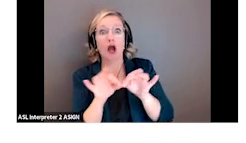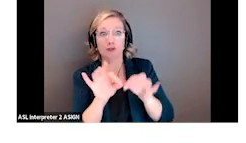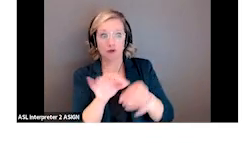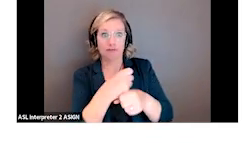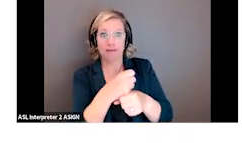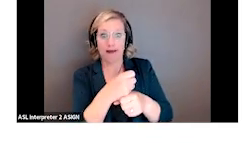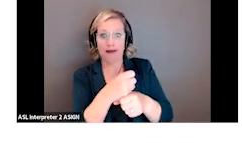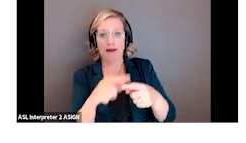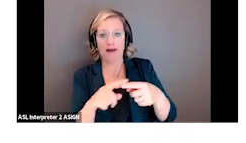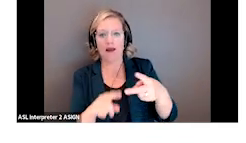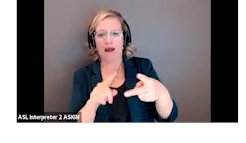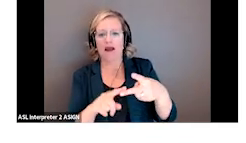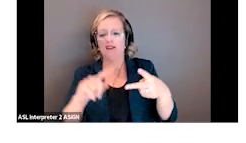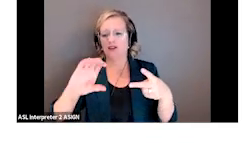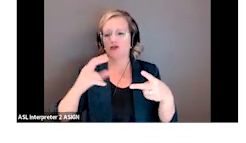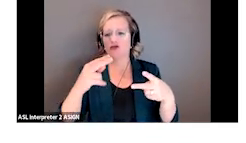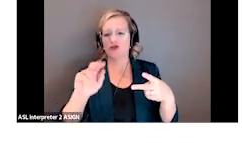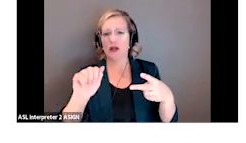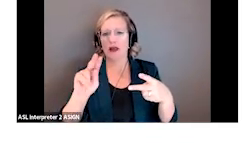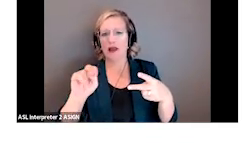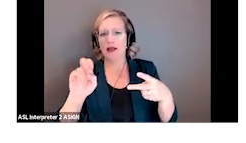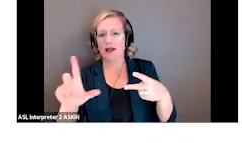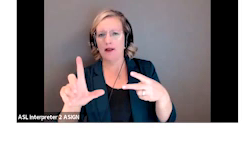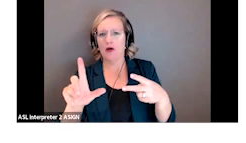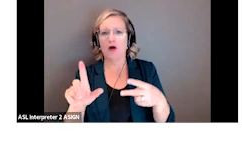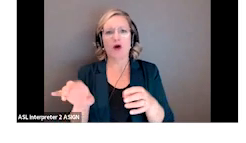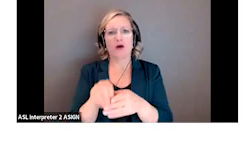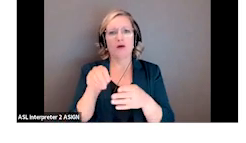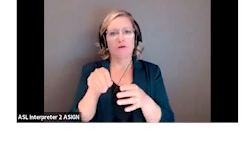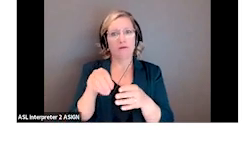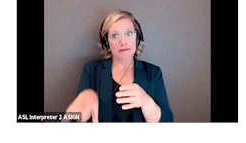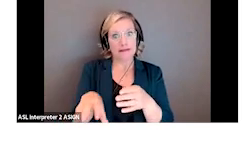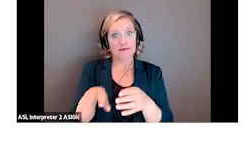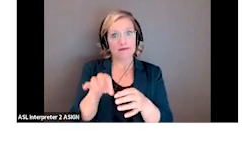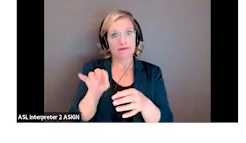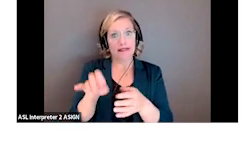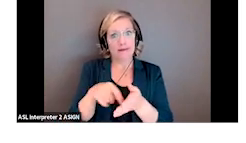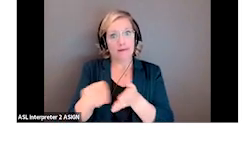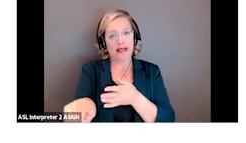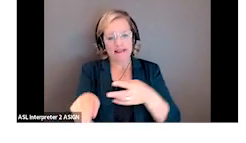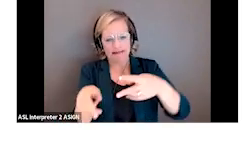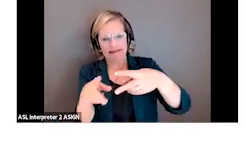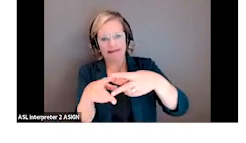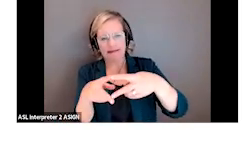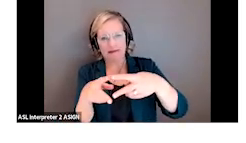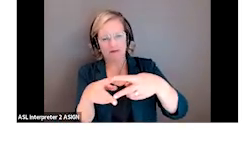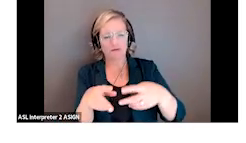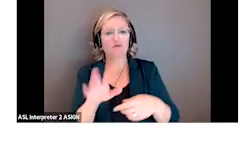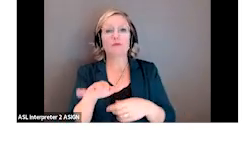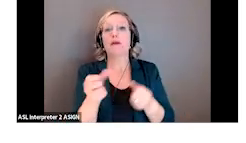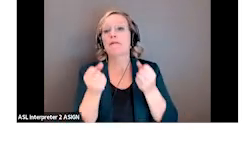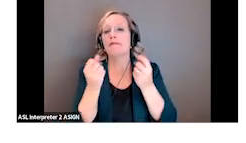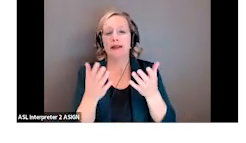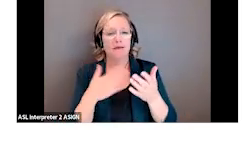penny, that allows us to see how we make money. Okay. There's a number of potential clients that I talk to